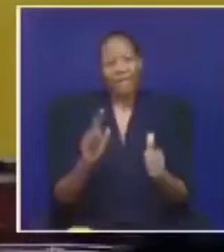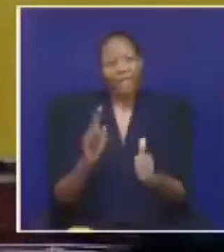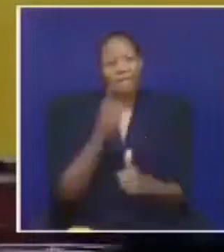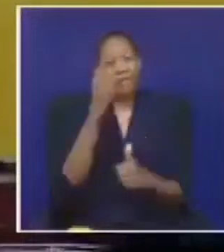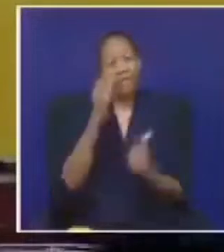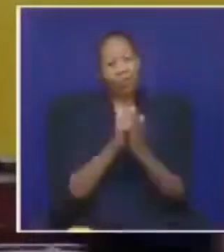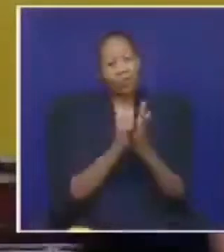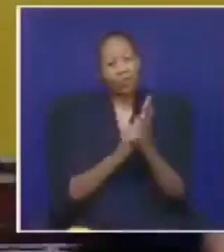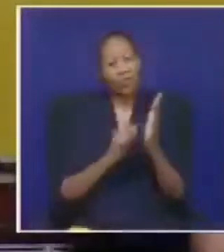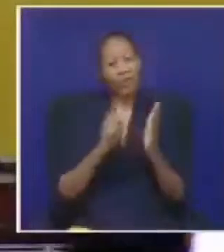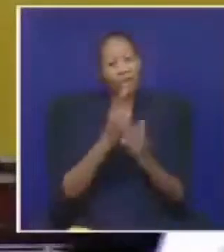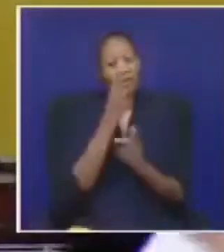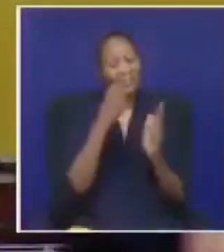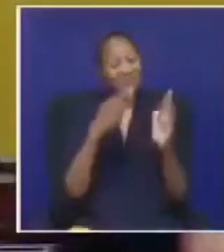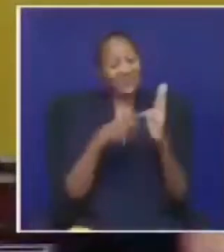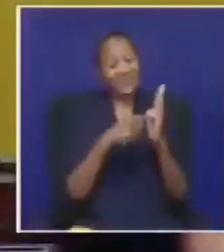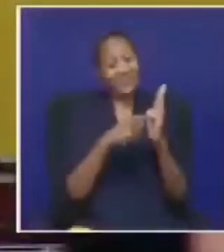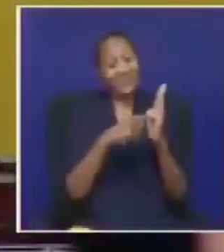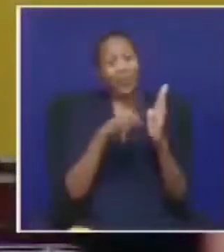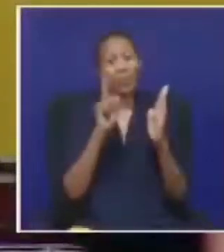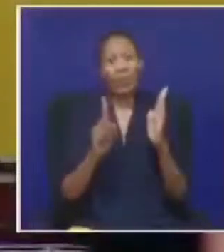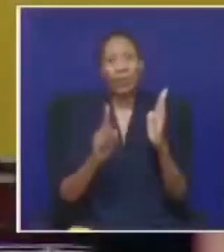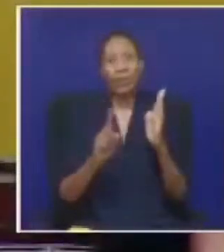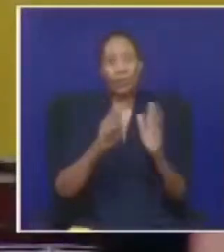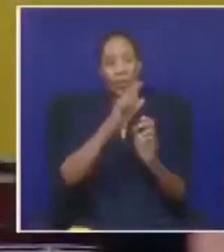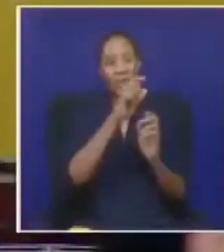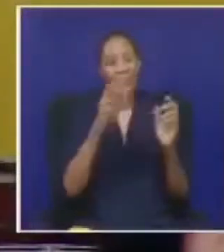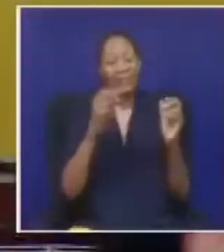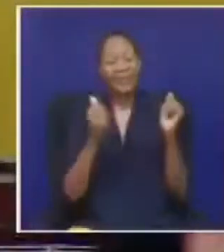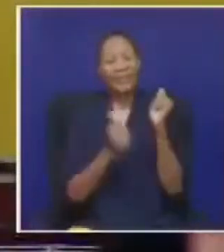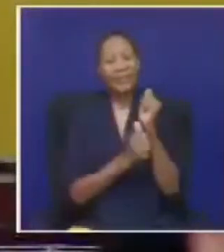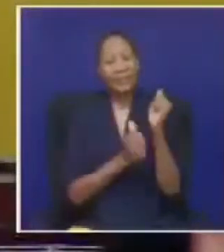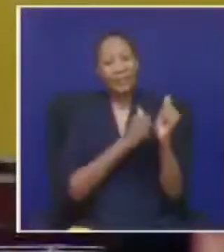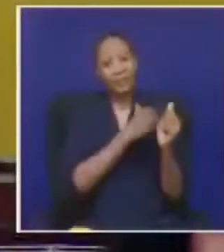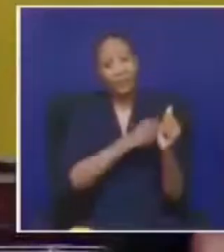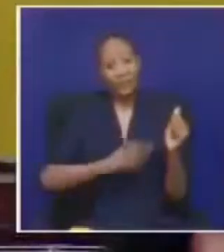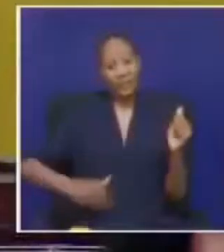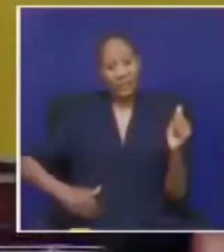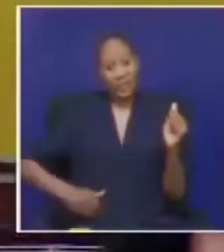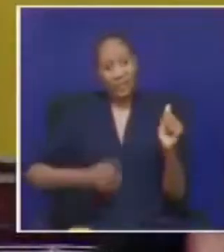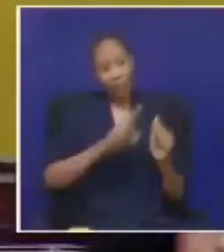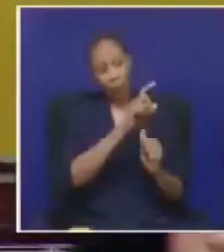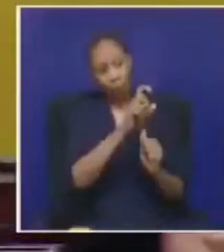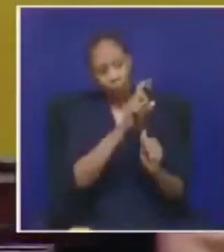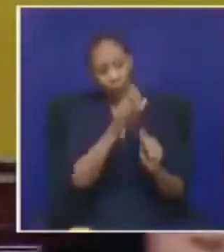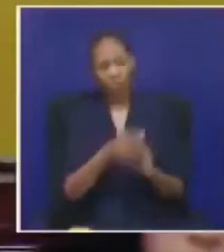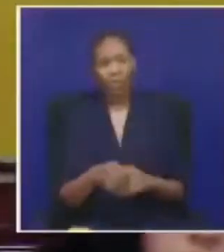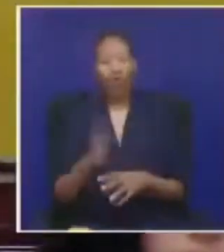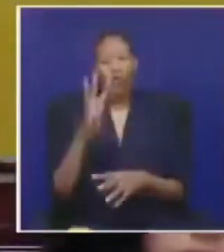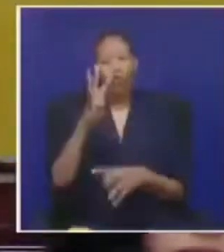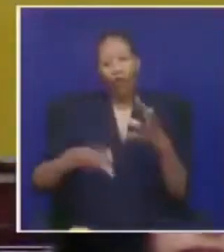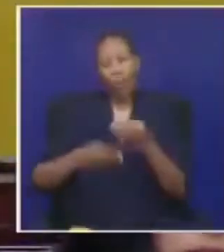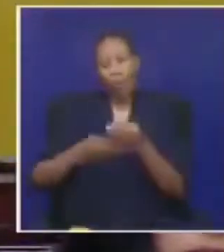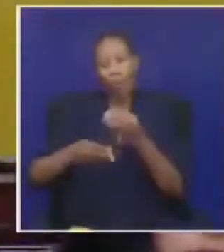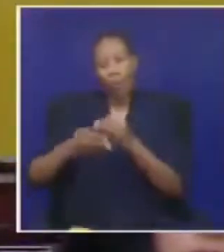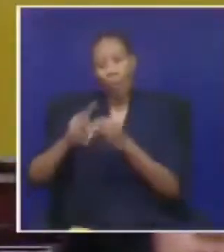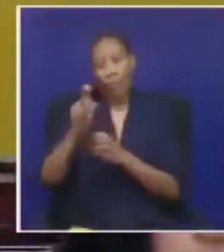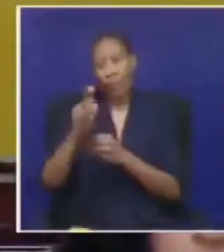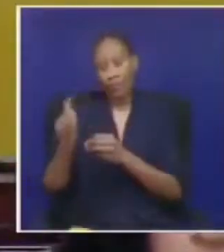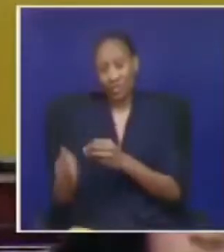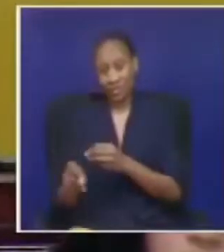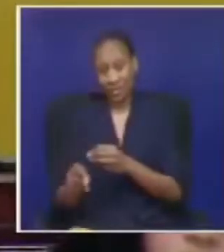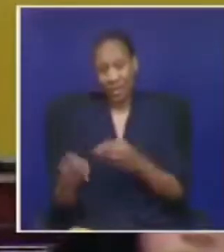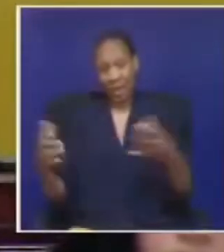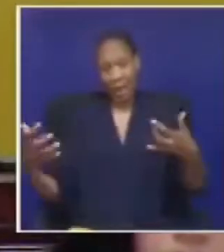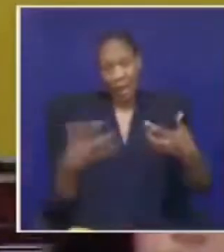Item on the order paper is questions addressed to the Deputy President. There are 4 supplementary questions on